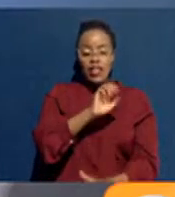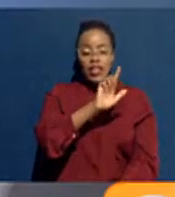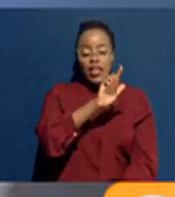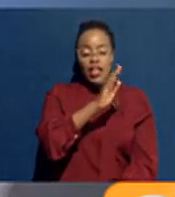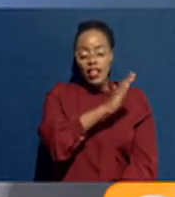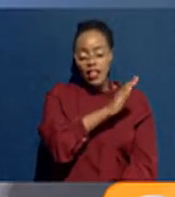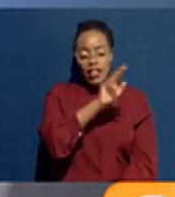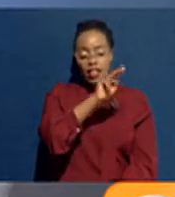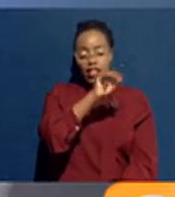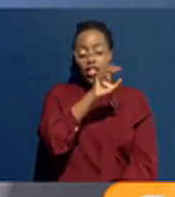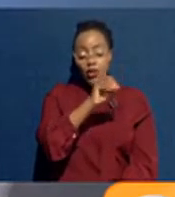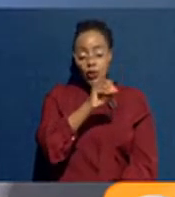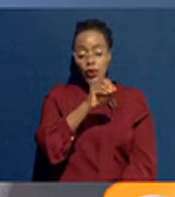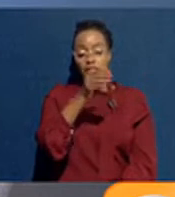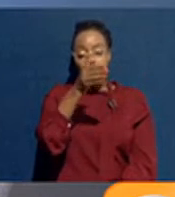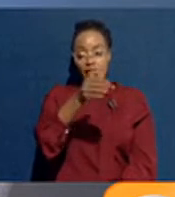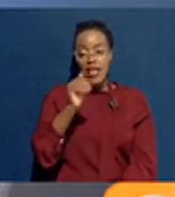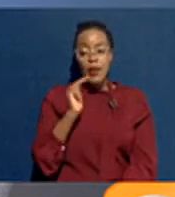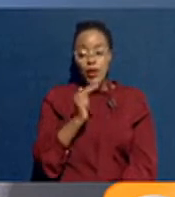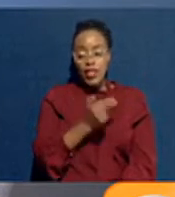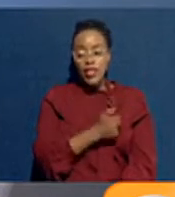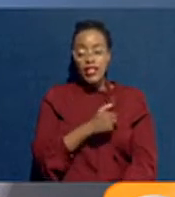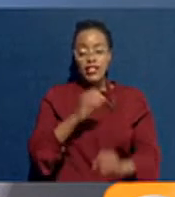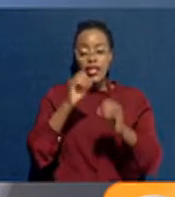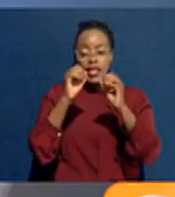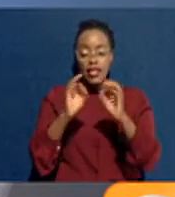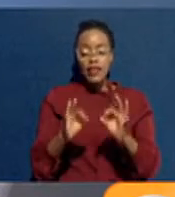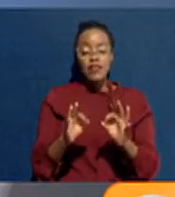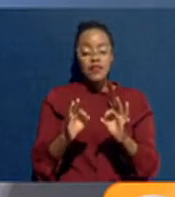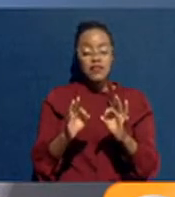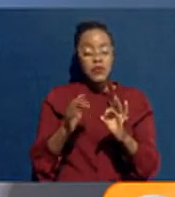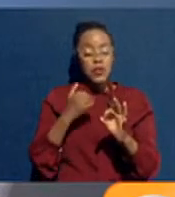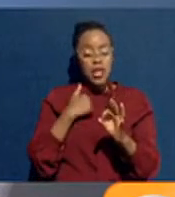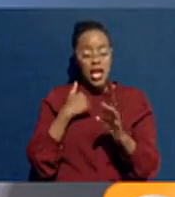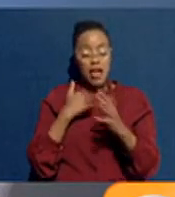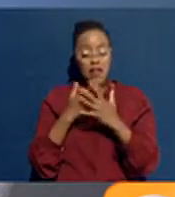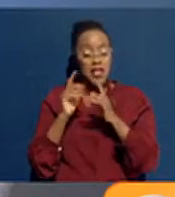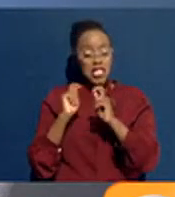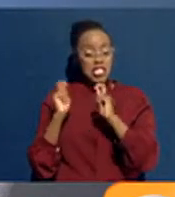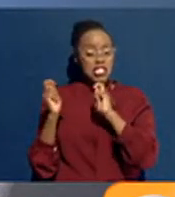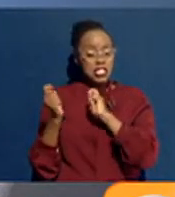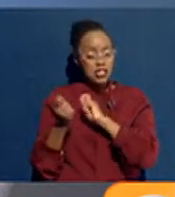us. Okay. If there is going to be a change,